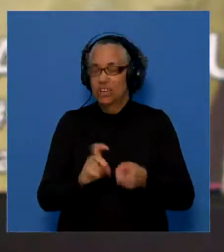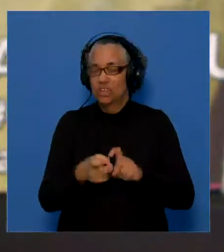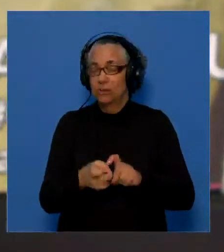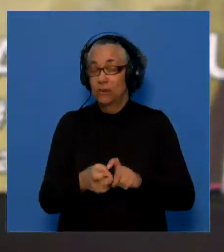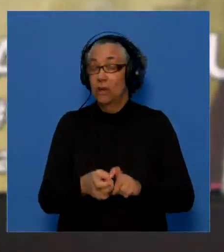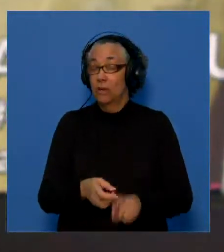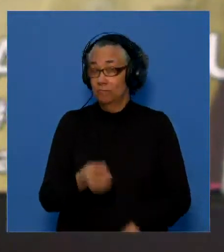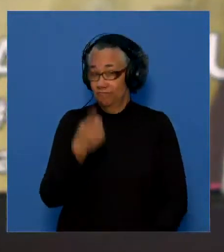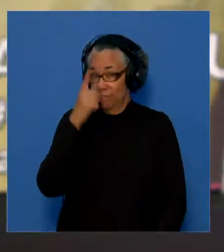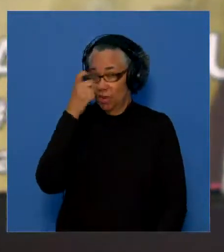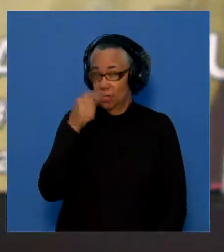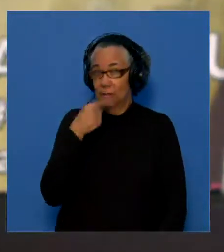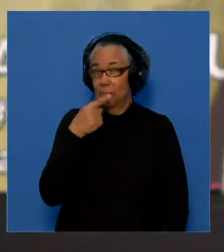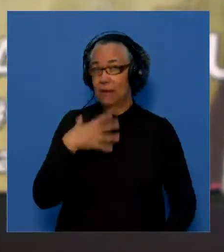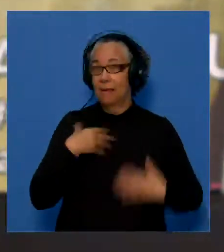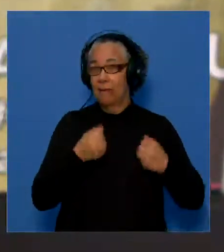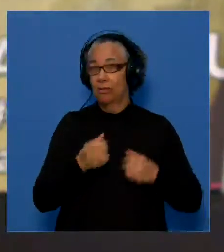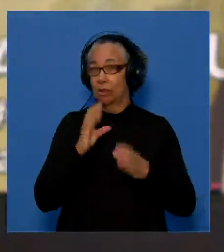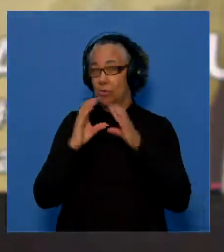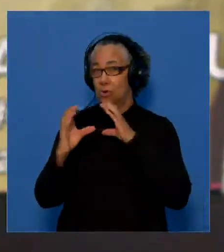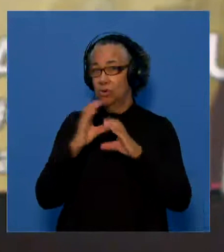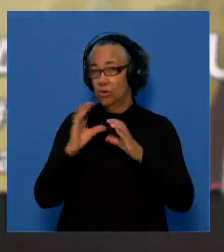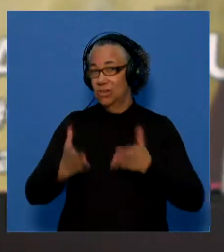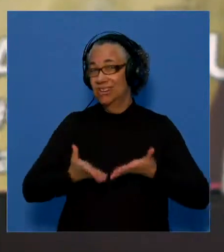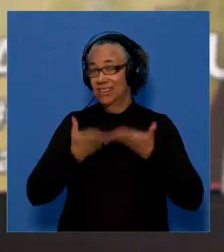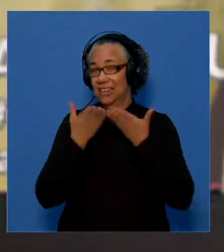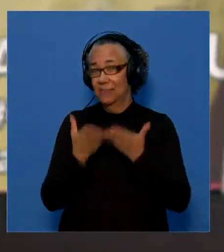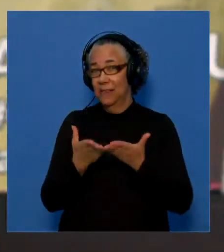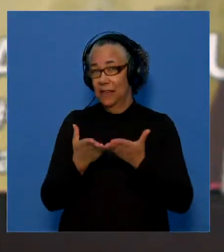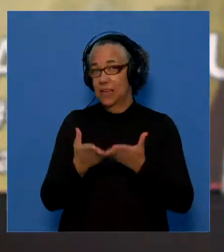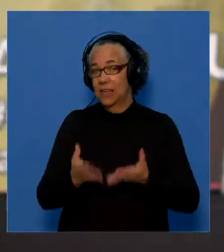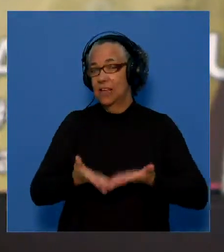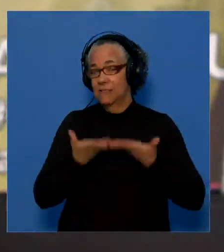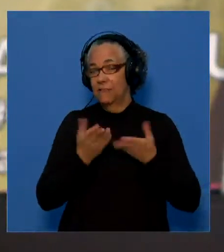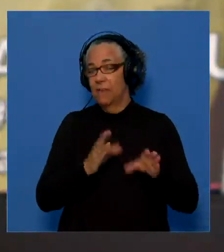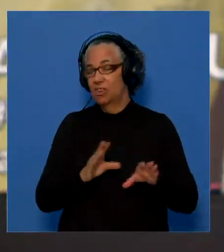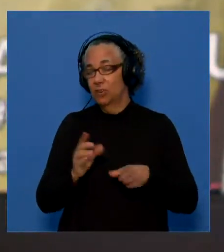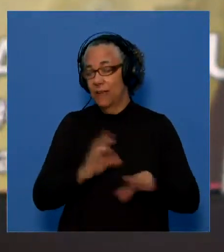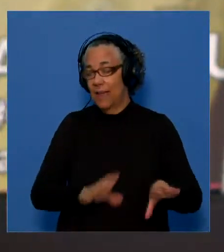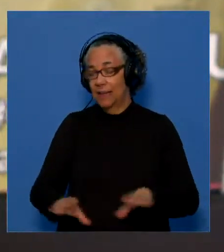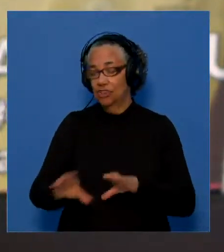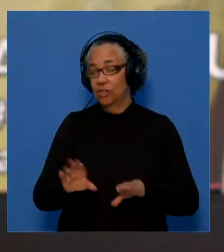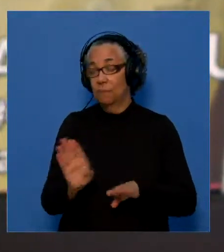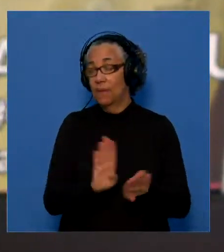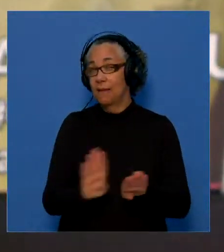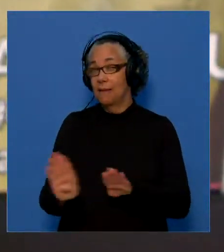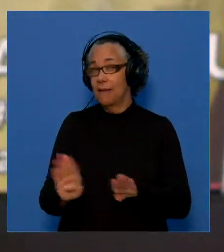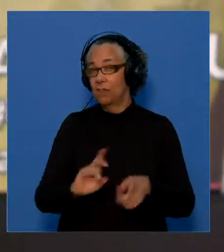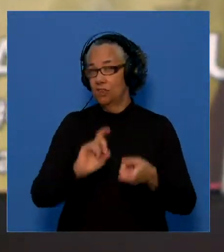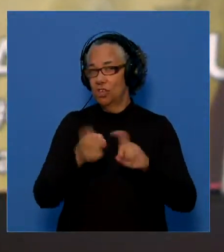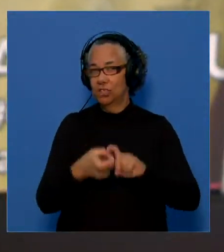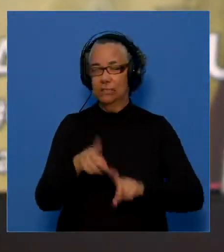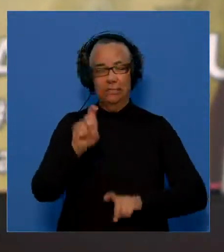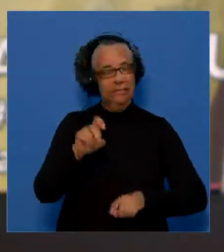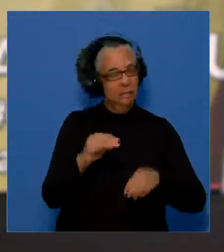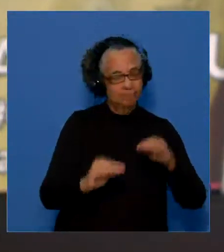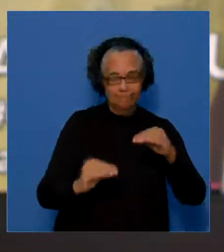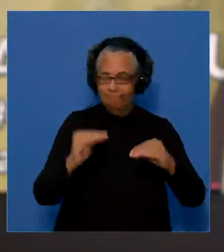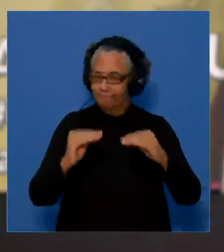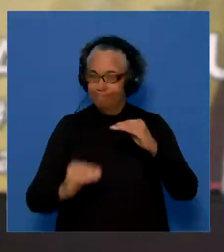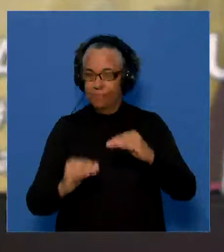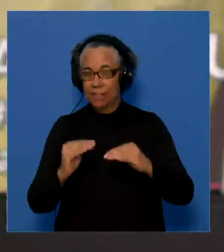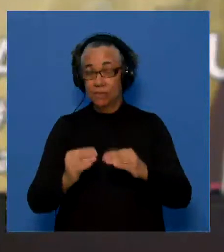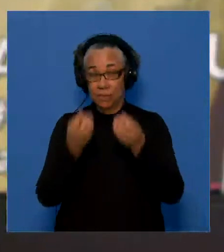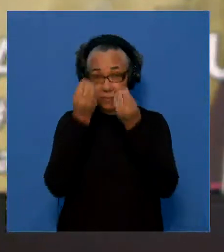communication is to provide information for action and behavior change, there needs to be a balance between the level of